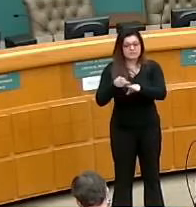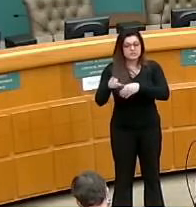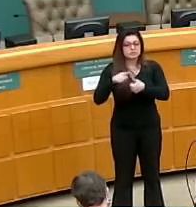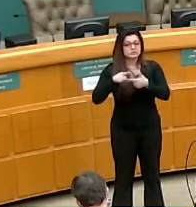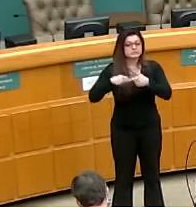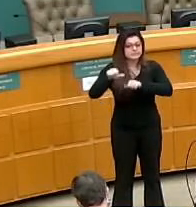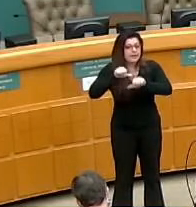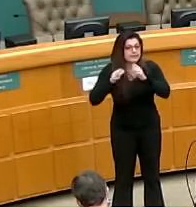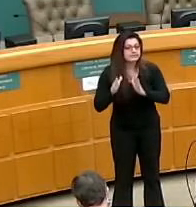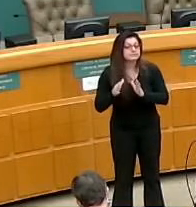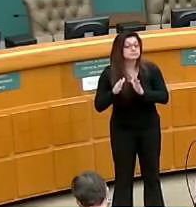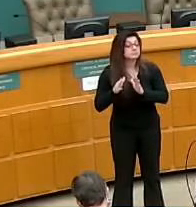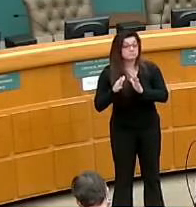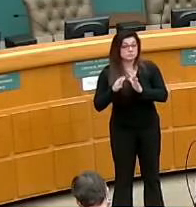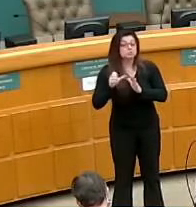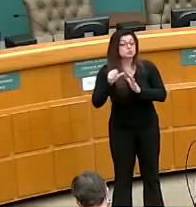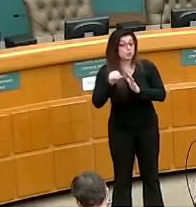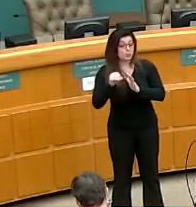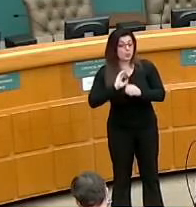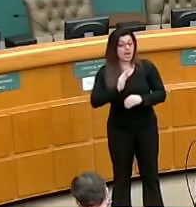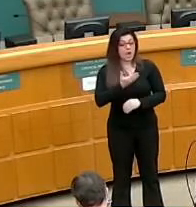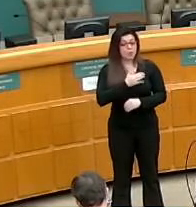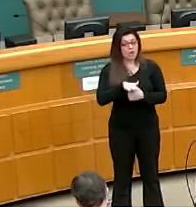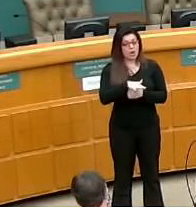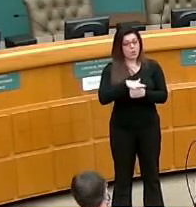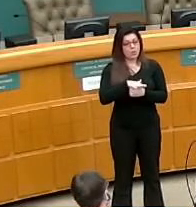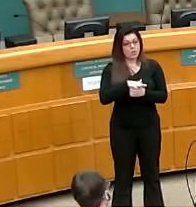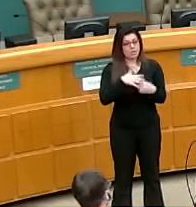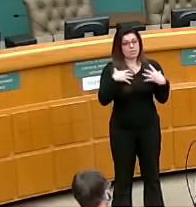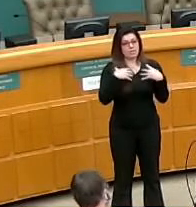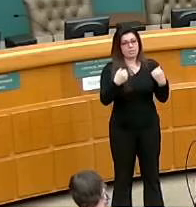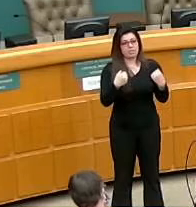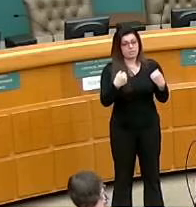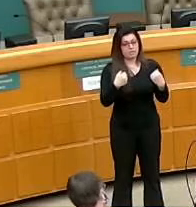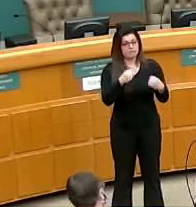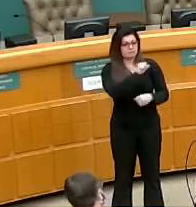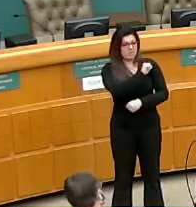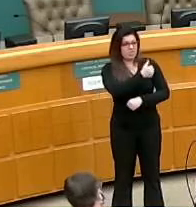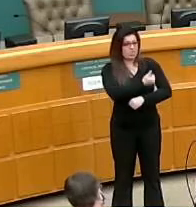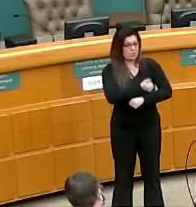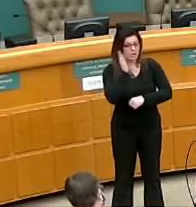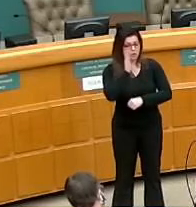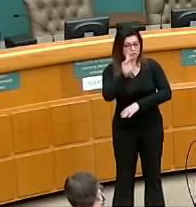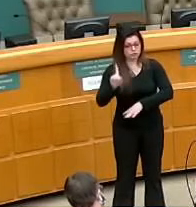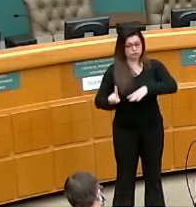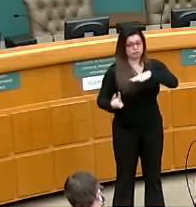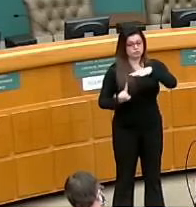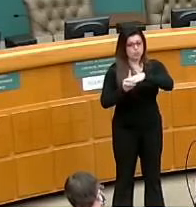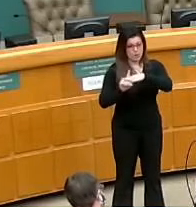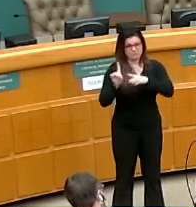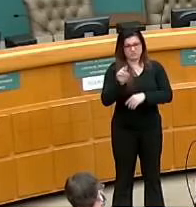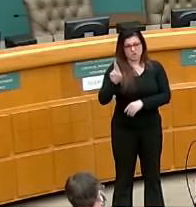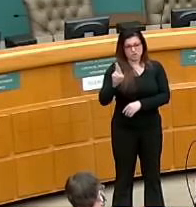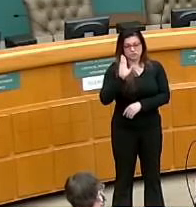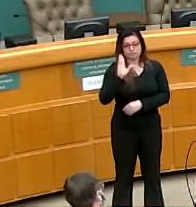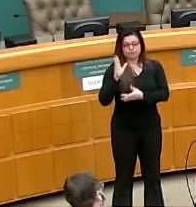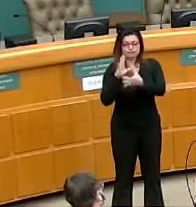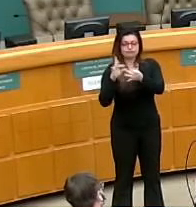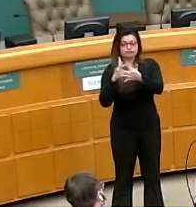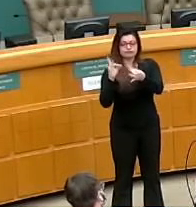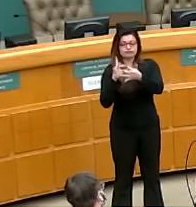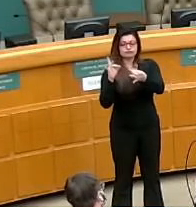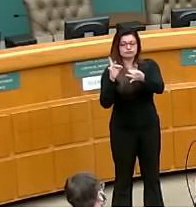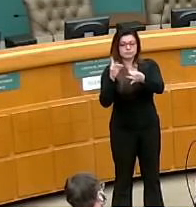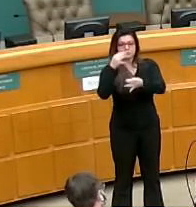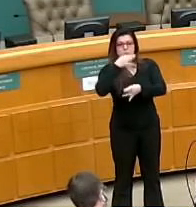our local health authority, Dr. Ramachandruni, come in and speak to the community in one of these press meetings. We're not sure